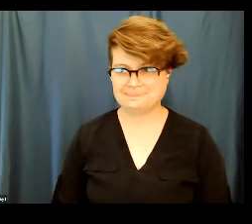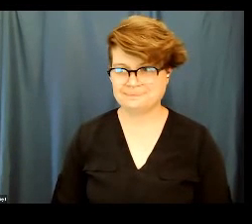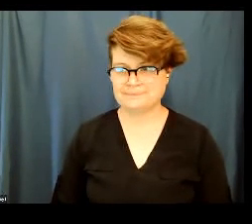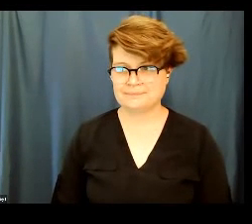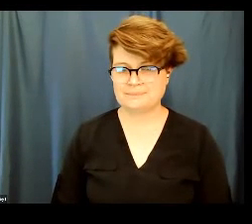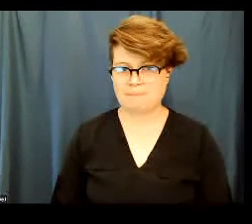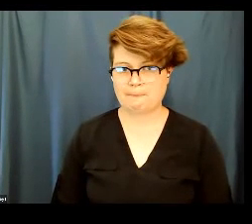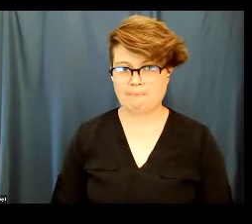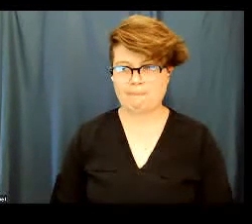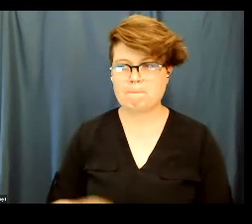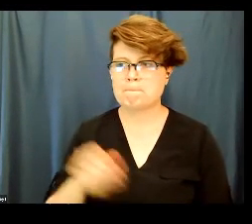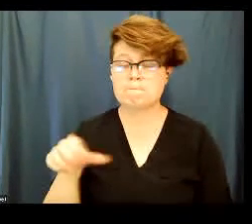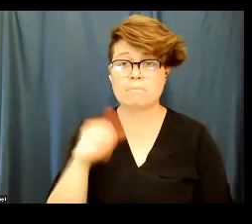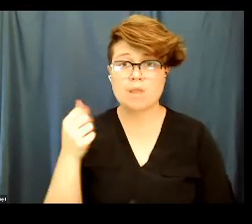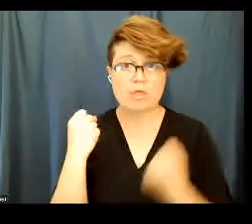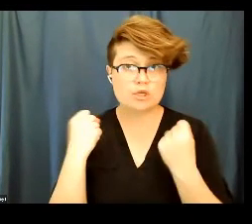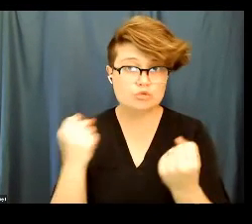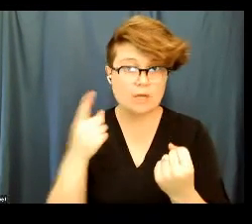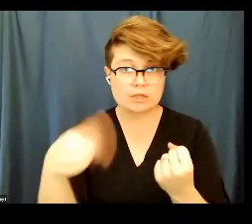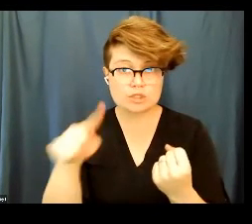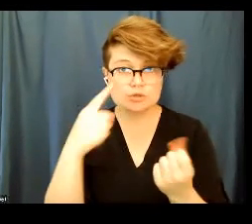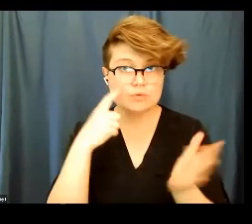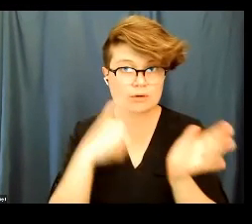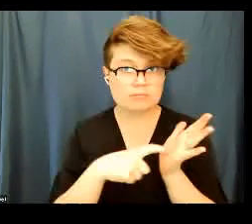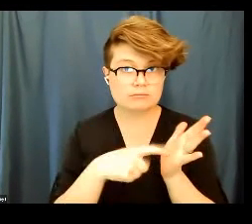Any other strengths that you're identifying?